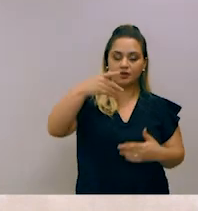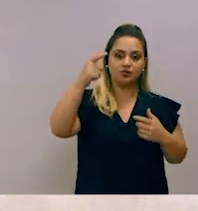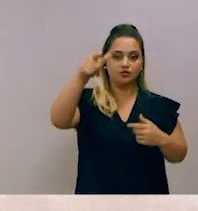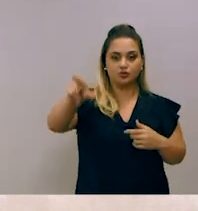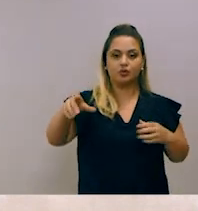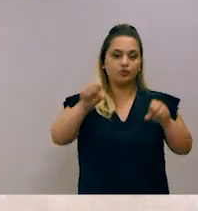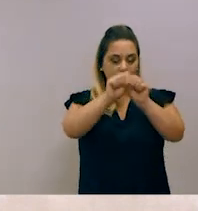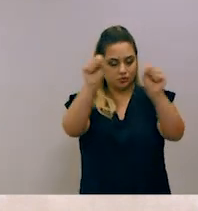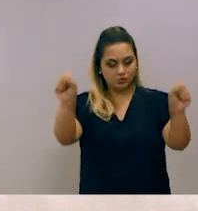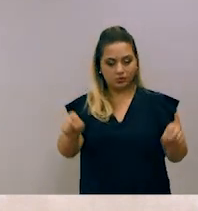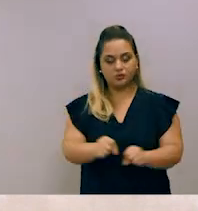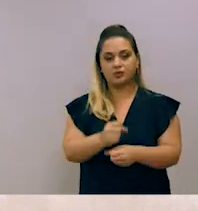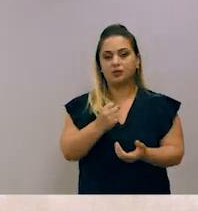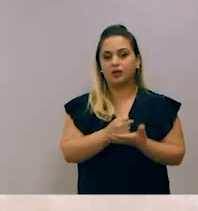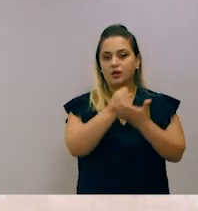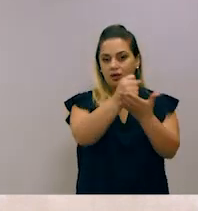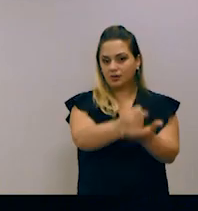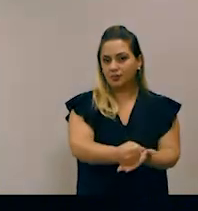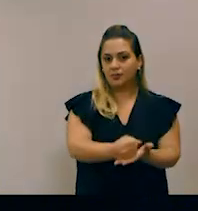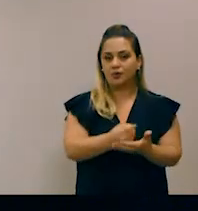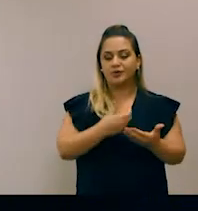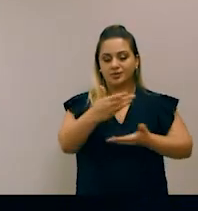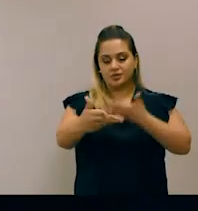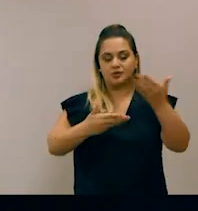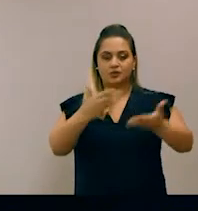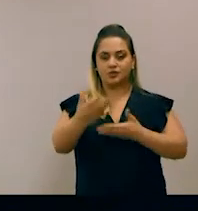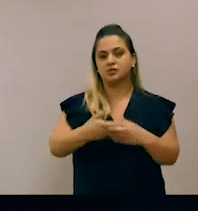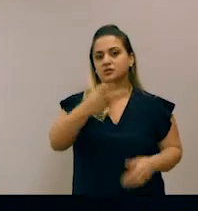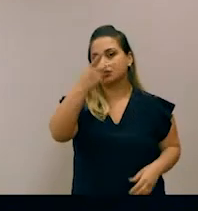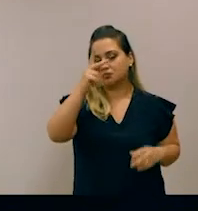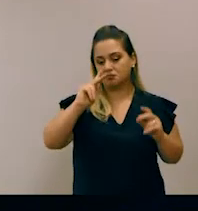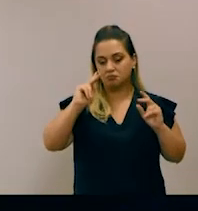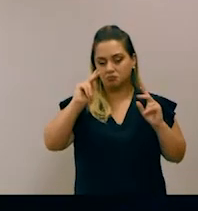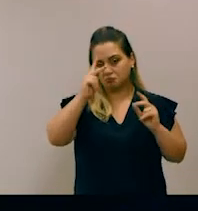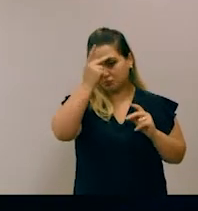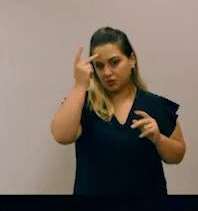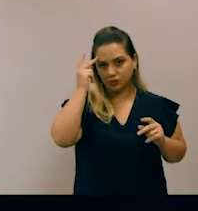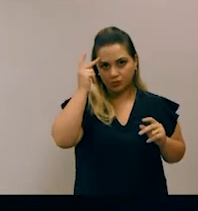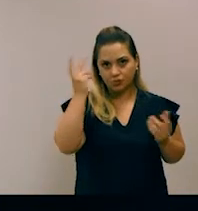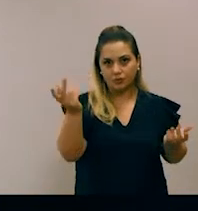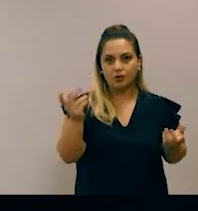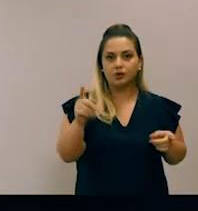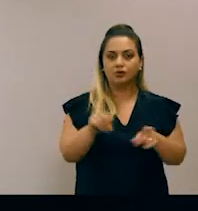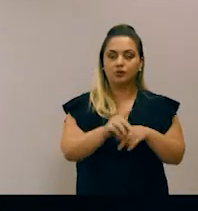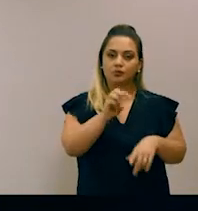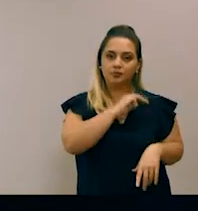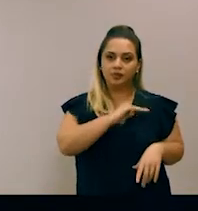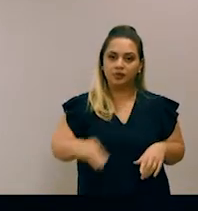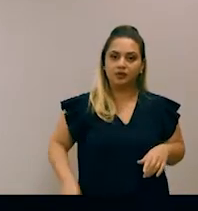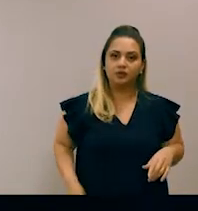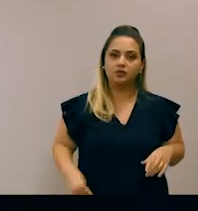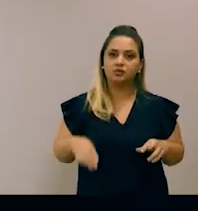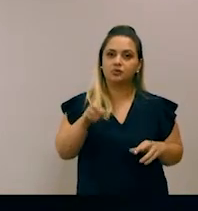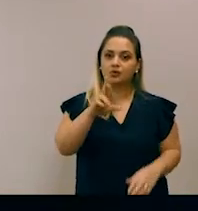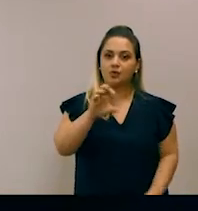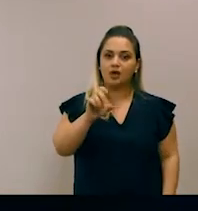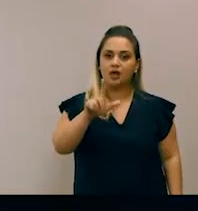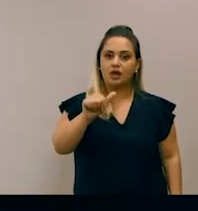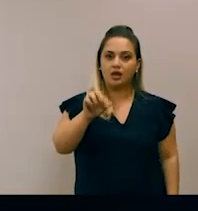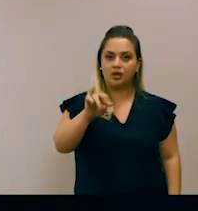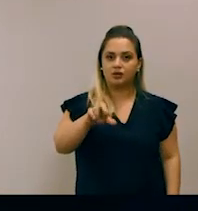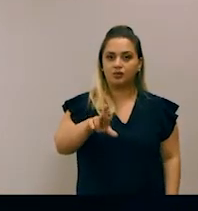this ruling comes from another system that supports the procedure movement from the cabinet of